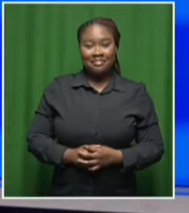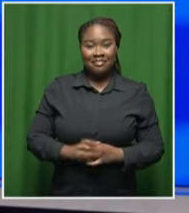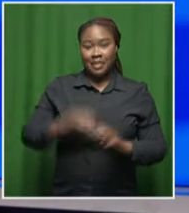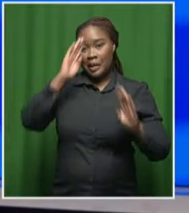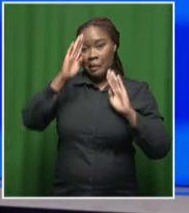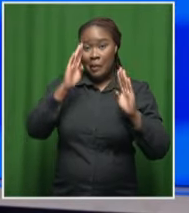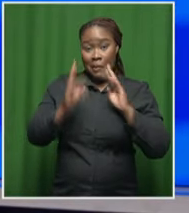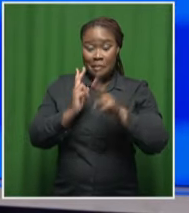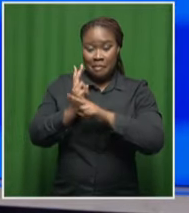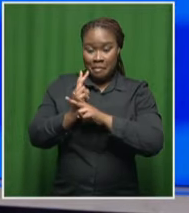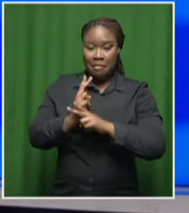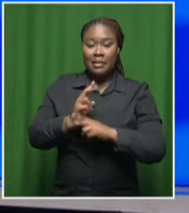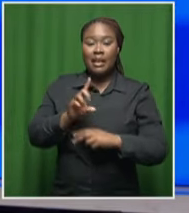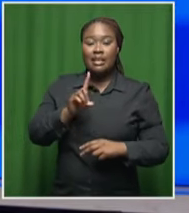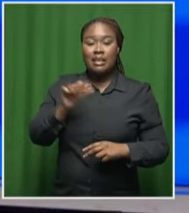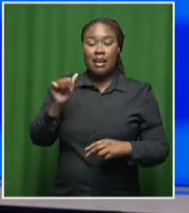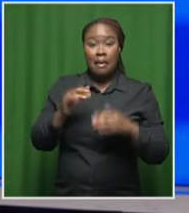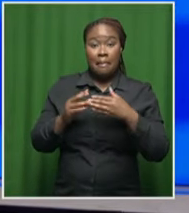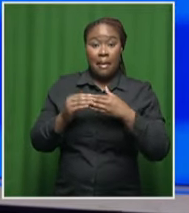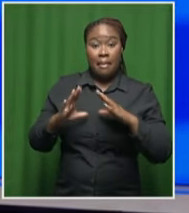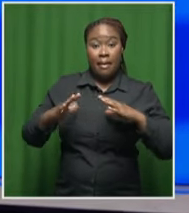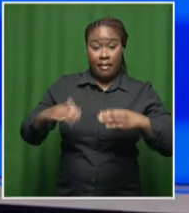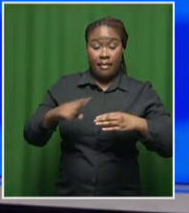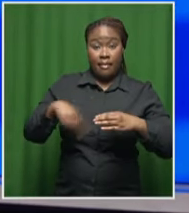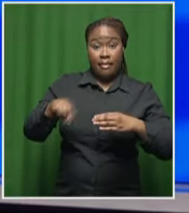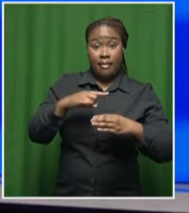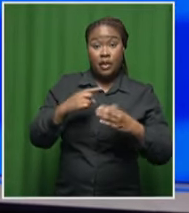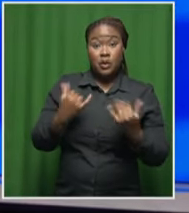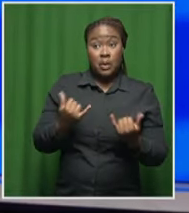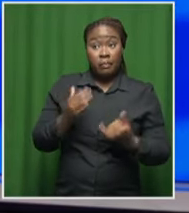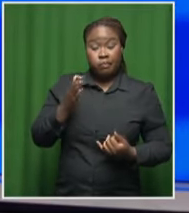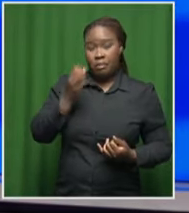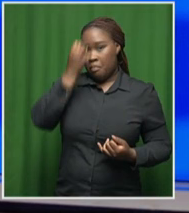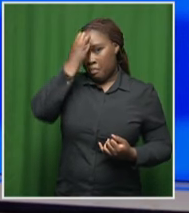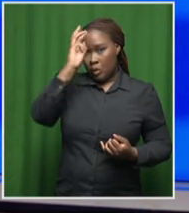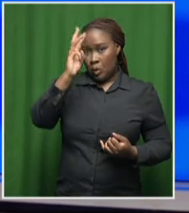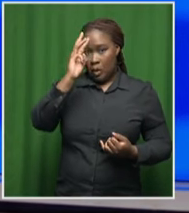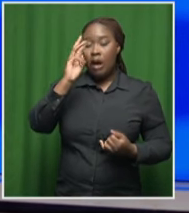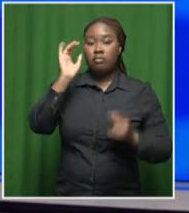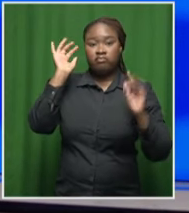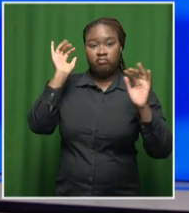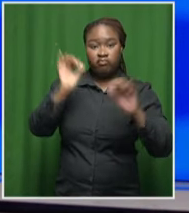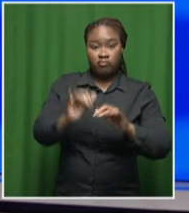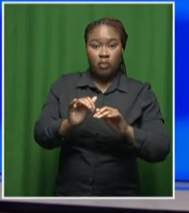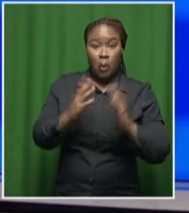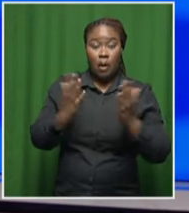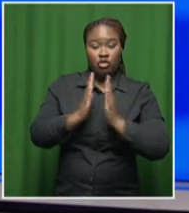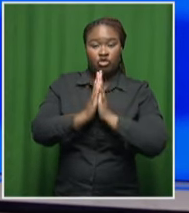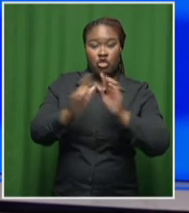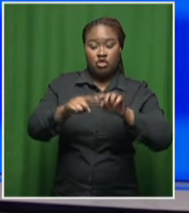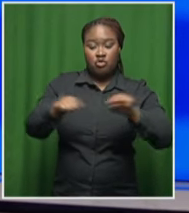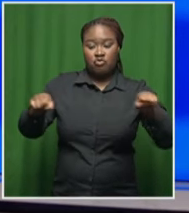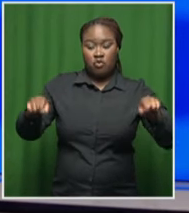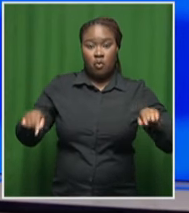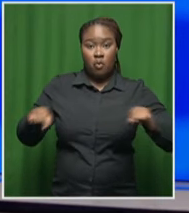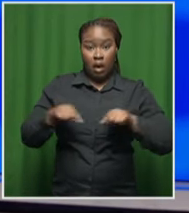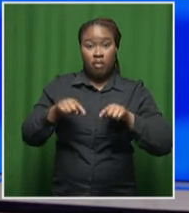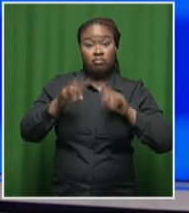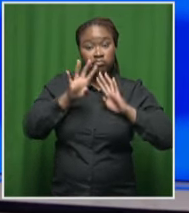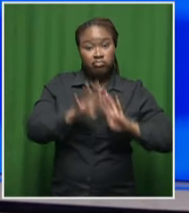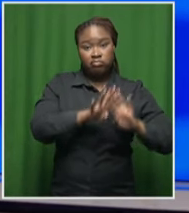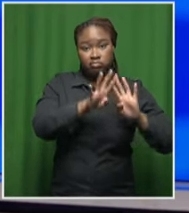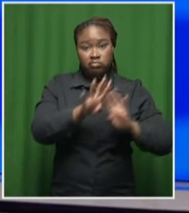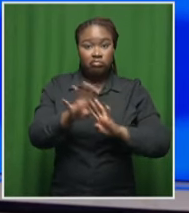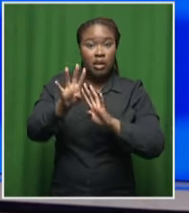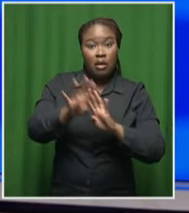Good morning once again. Members of the Democratic Alliance will this morning gather in central Pretoria, from where they will march to the union